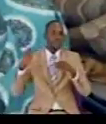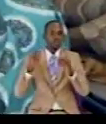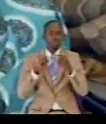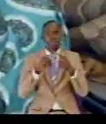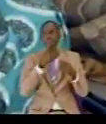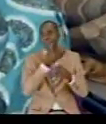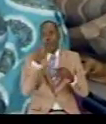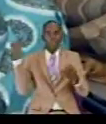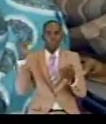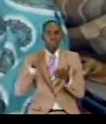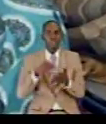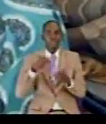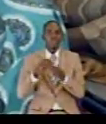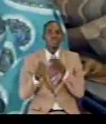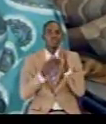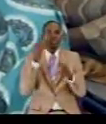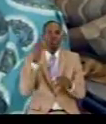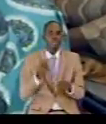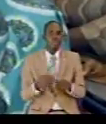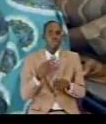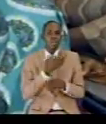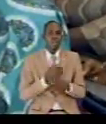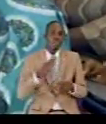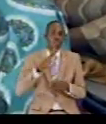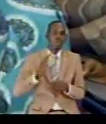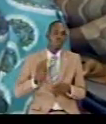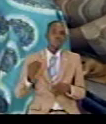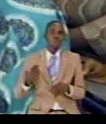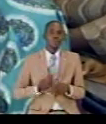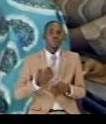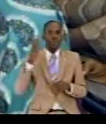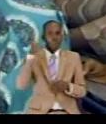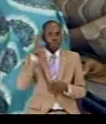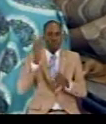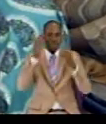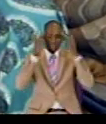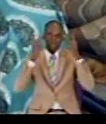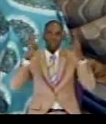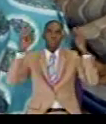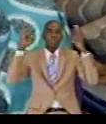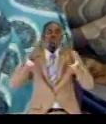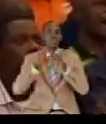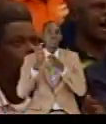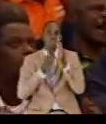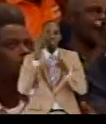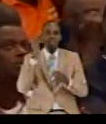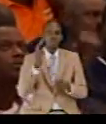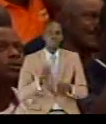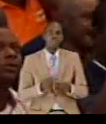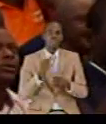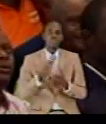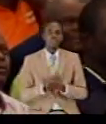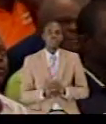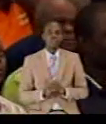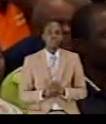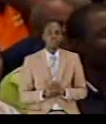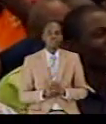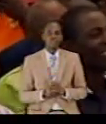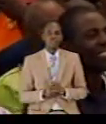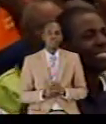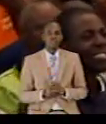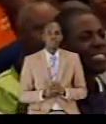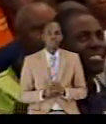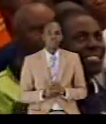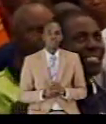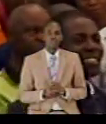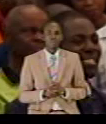Jesus' name. And your soul will prosper in Jesus' name.